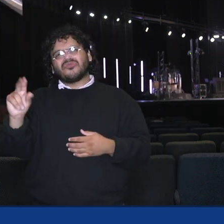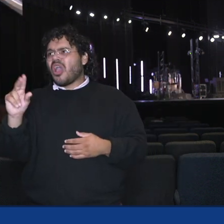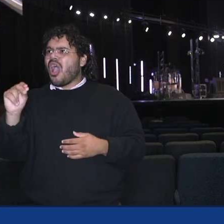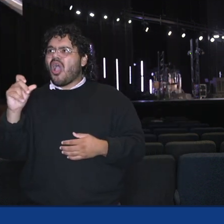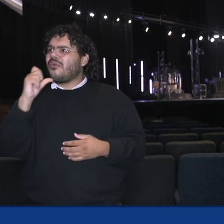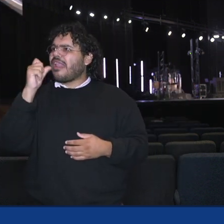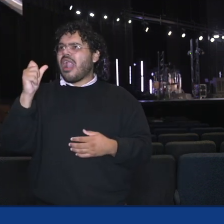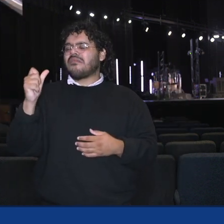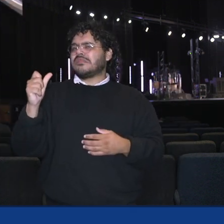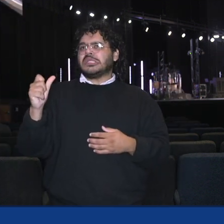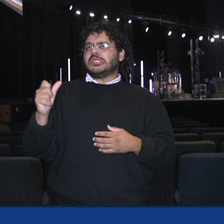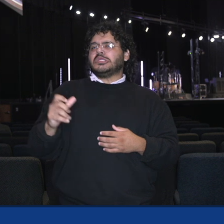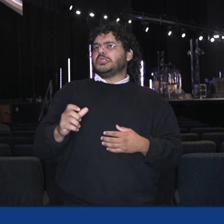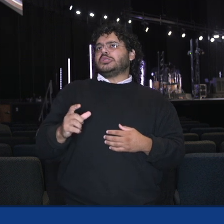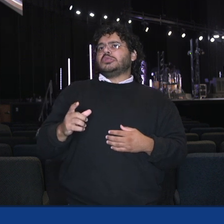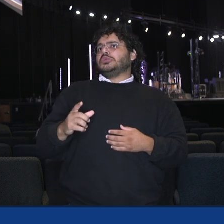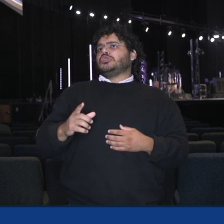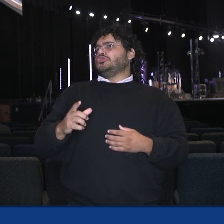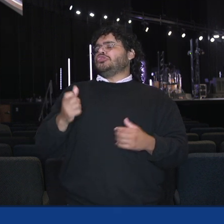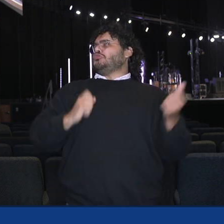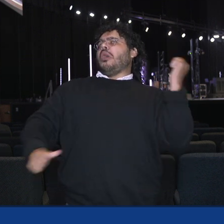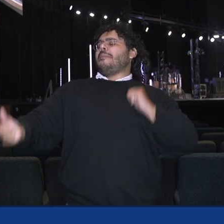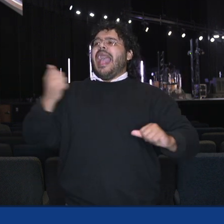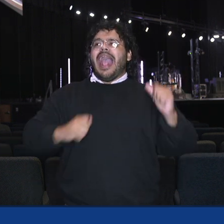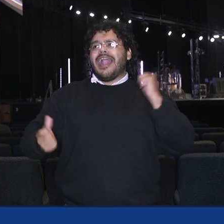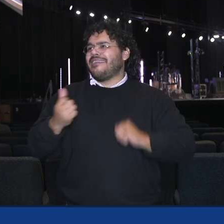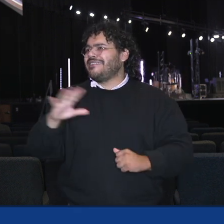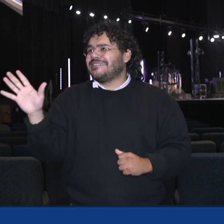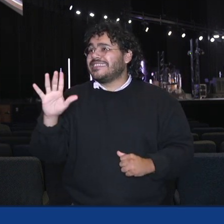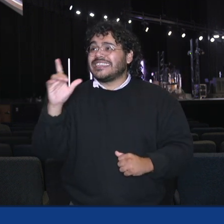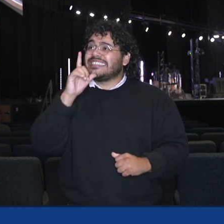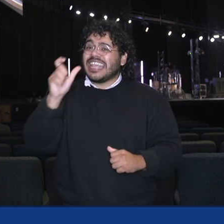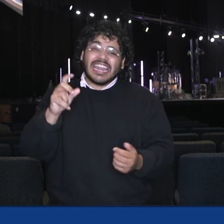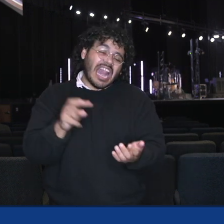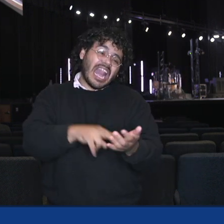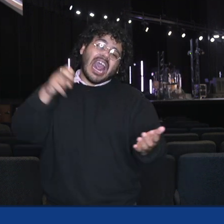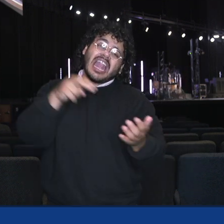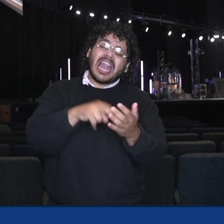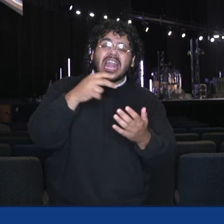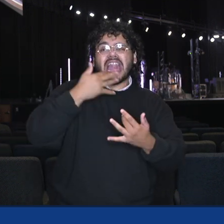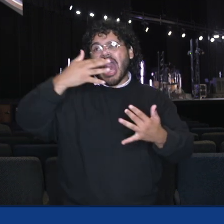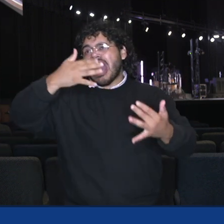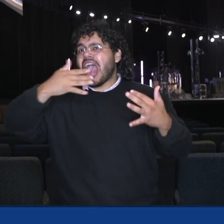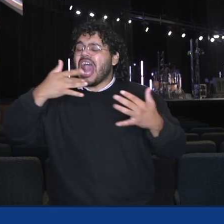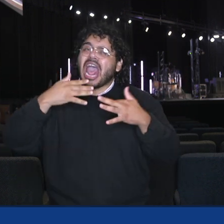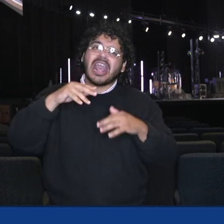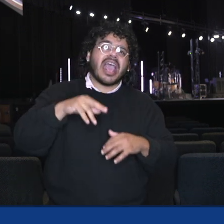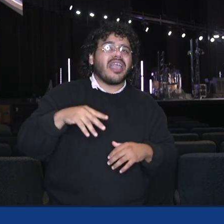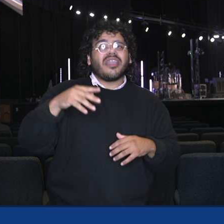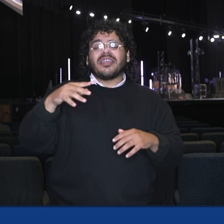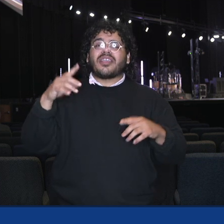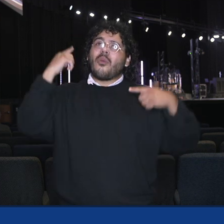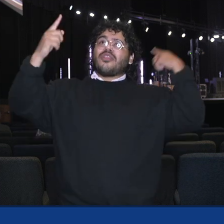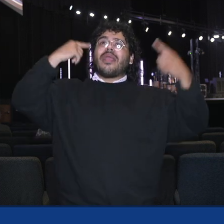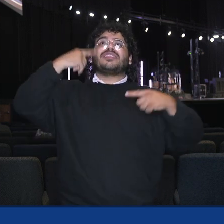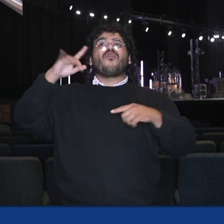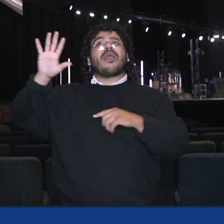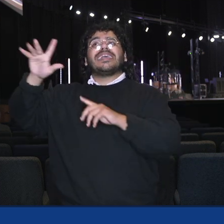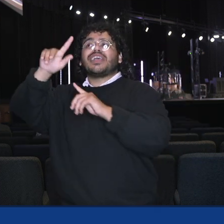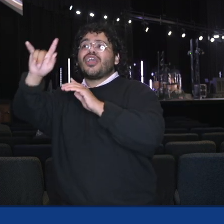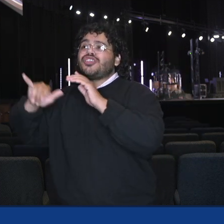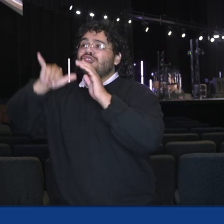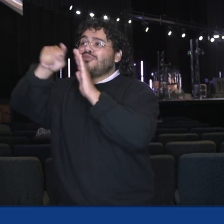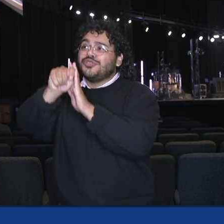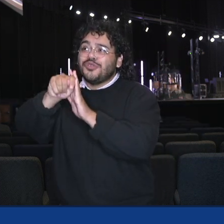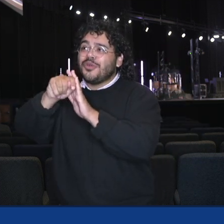any of that? No. Did he start jumping up and down, singing religious songs, getting all like wild and crazy for his YouTube followers? No, he did none of those things.